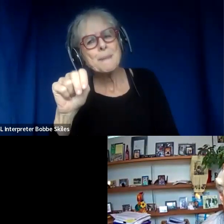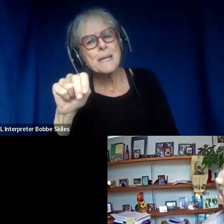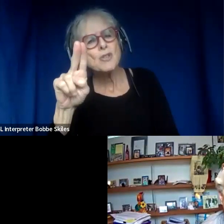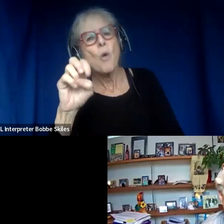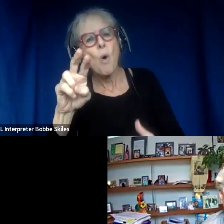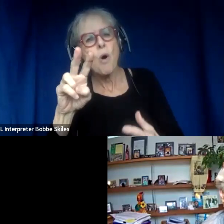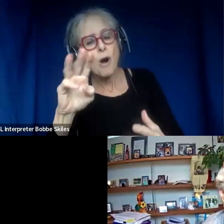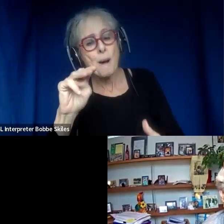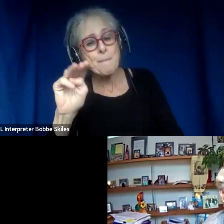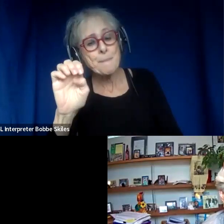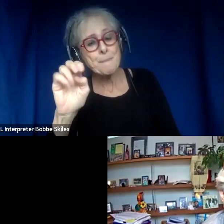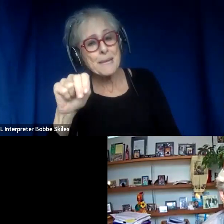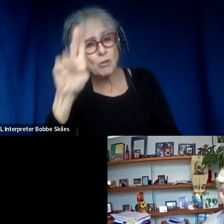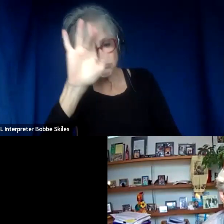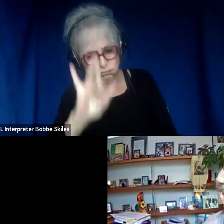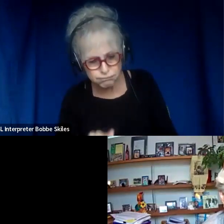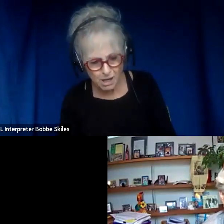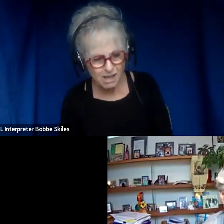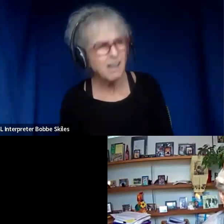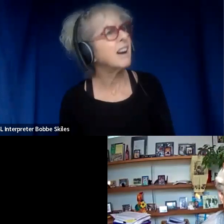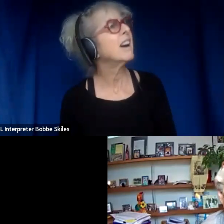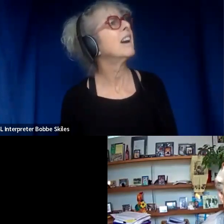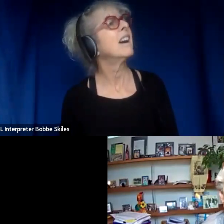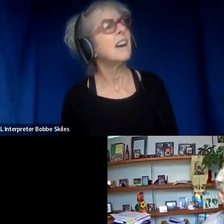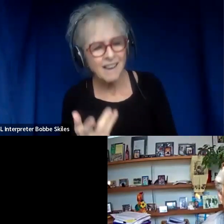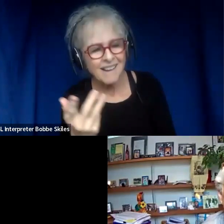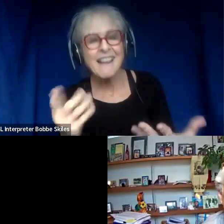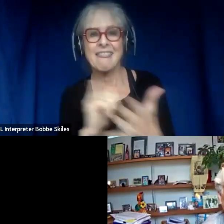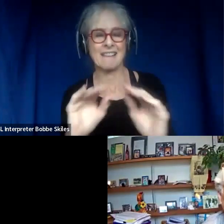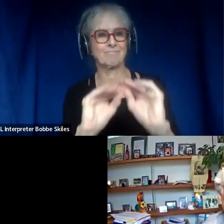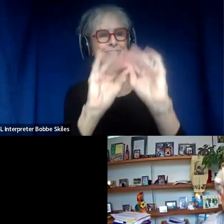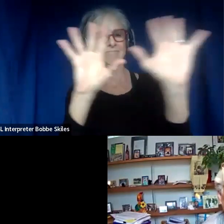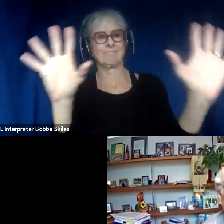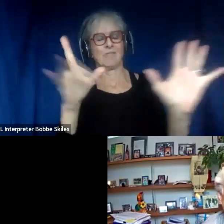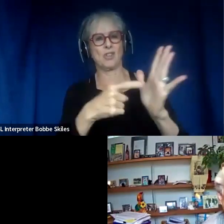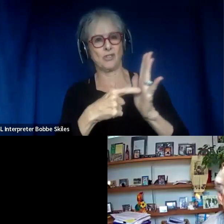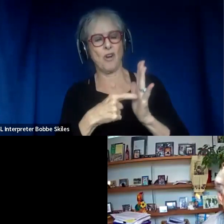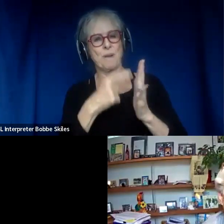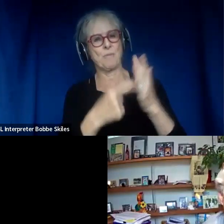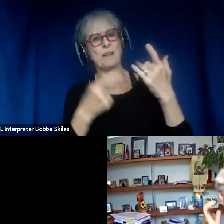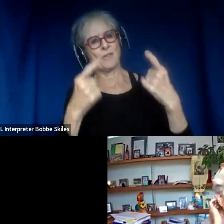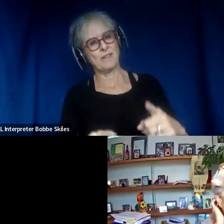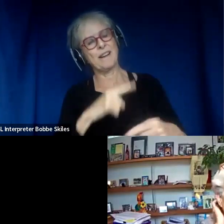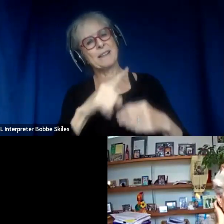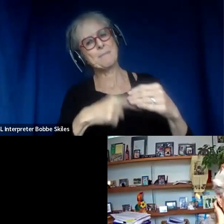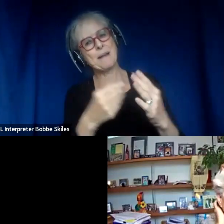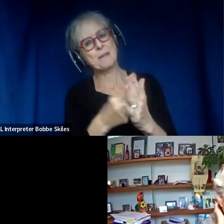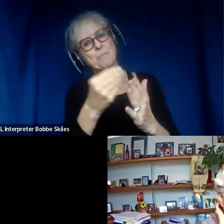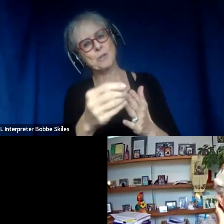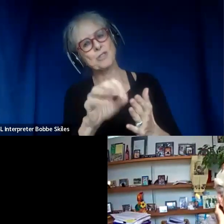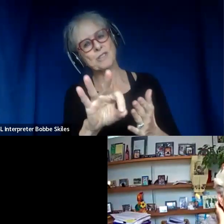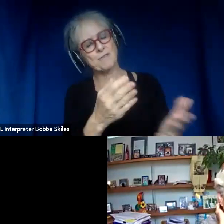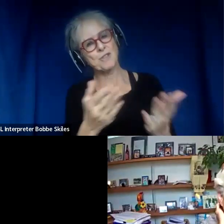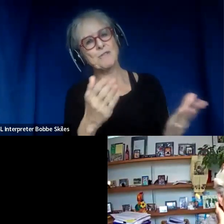right? I got it. It was so clear, Aaron, about what's going on here in regards to the purchase of services. That was really helpful